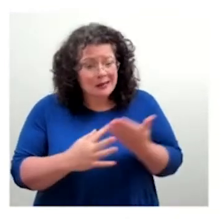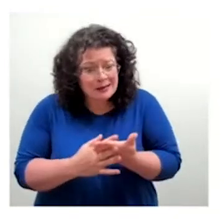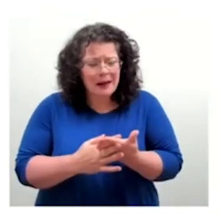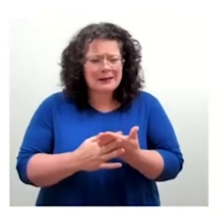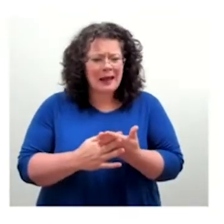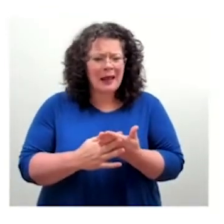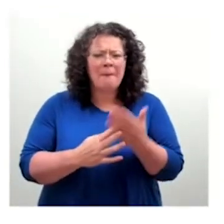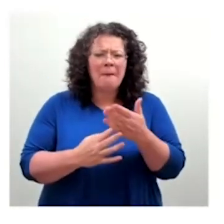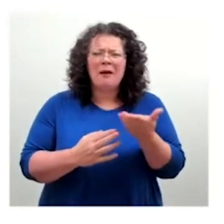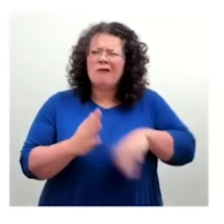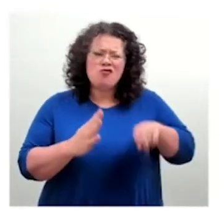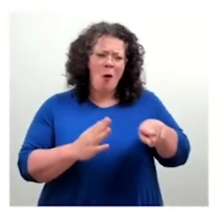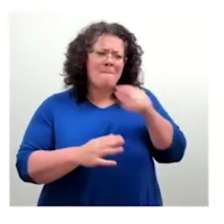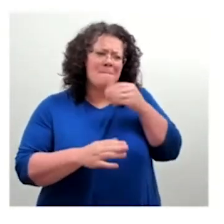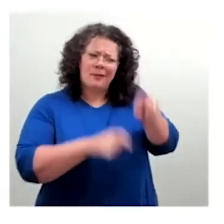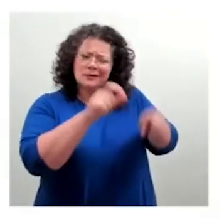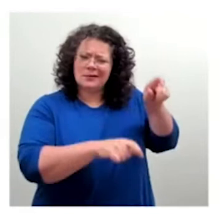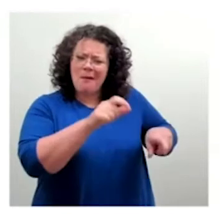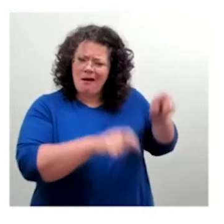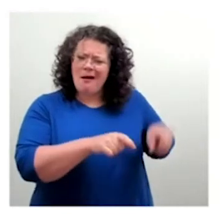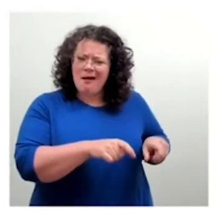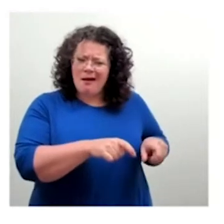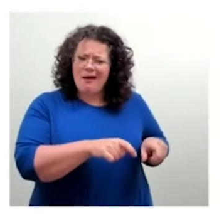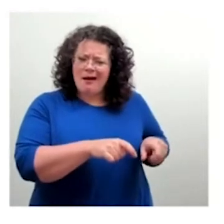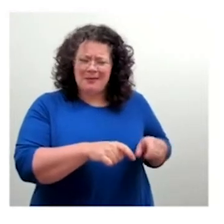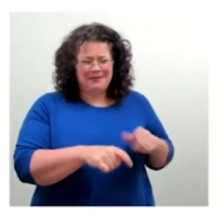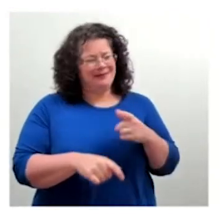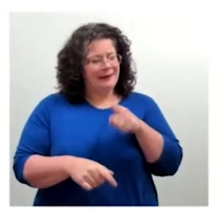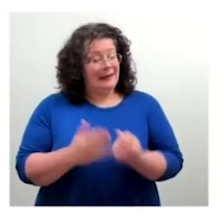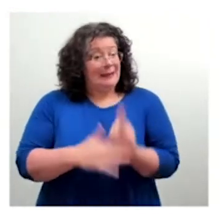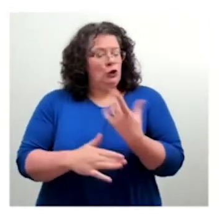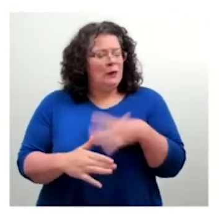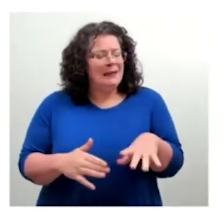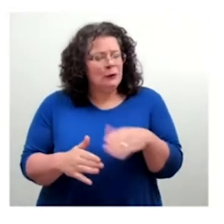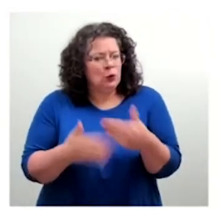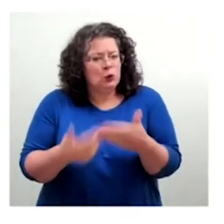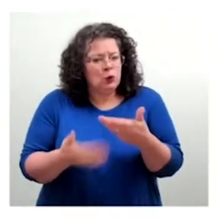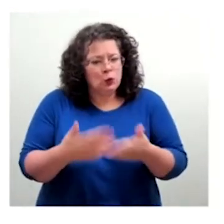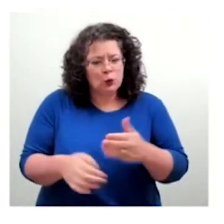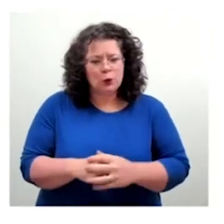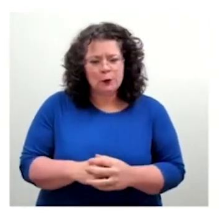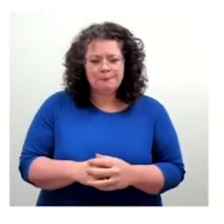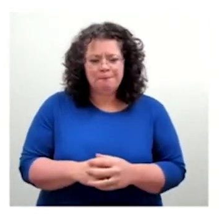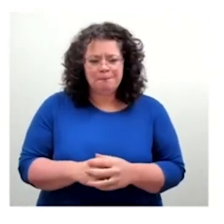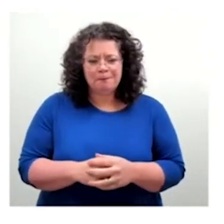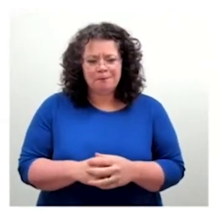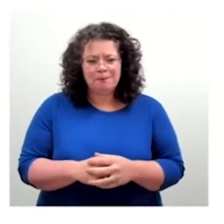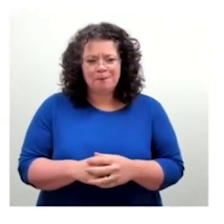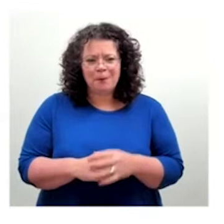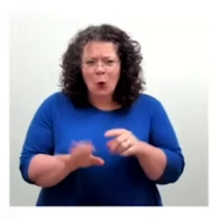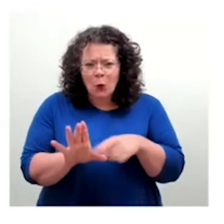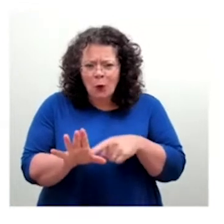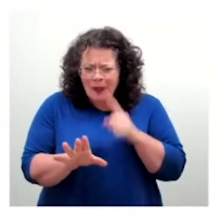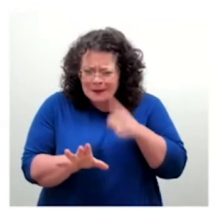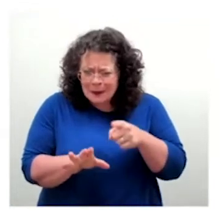But again, the lockdown was amazing, had an amazing effect, because, as you know,